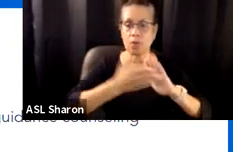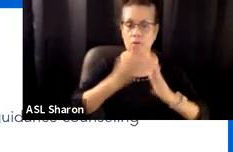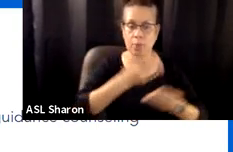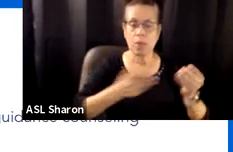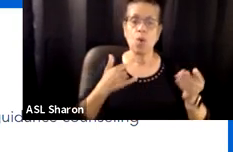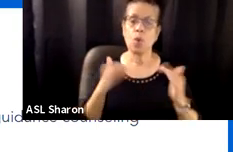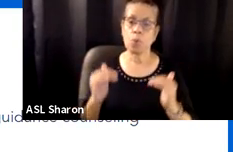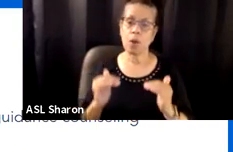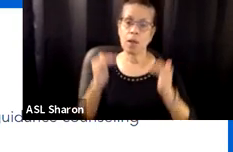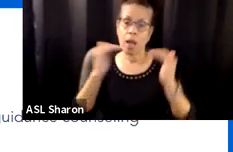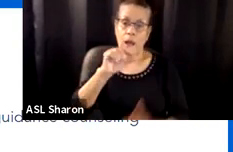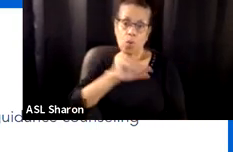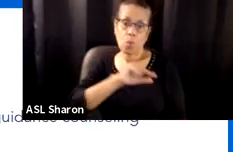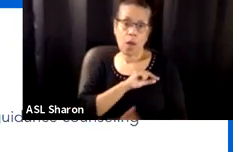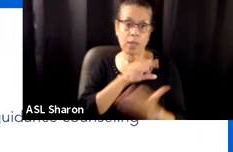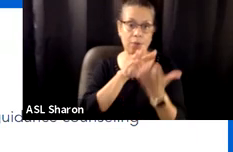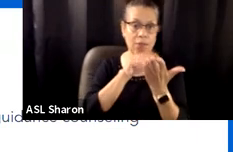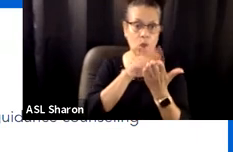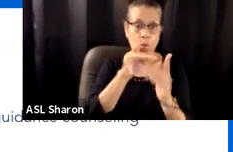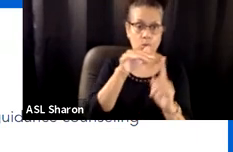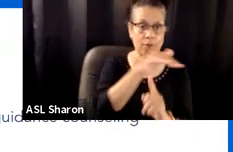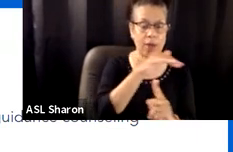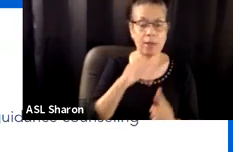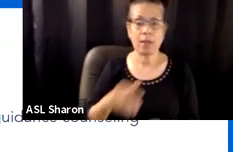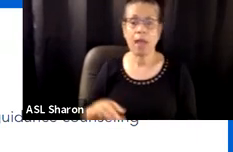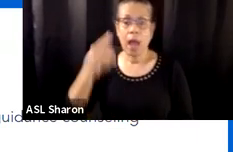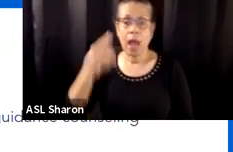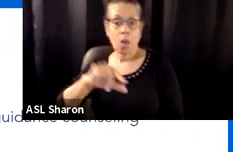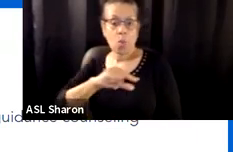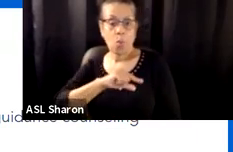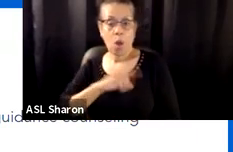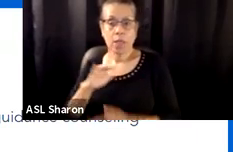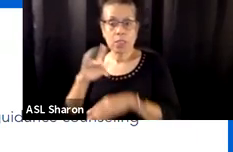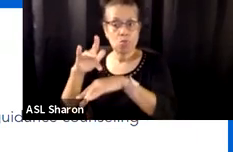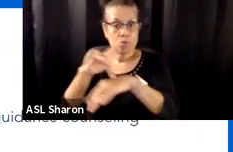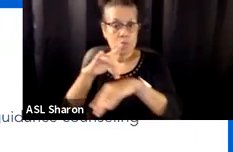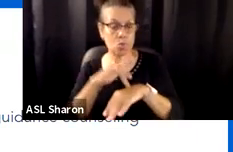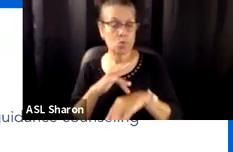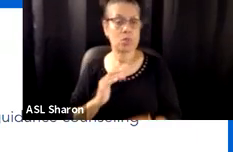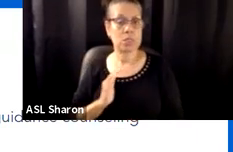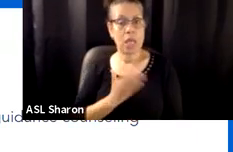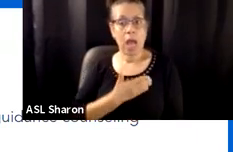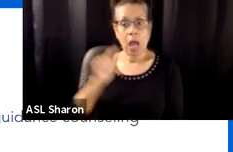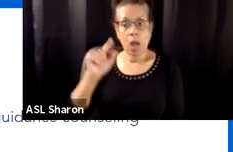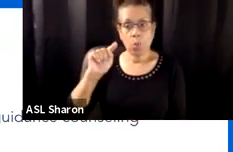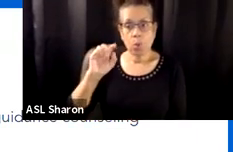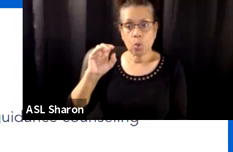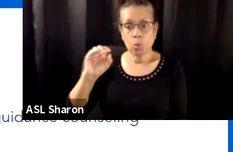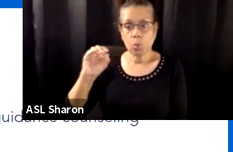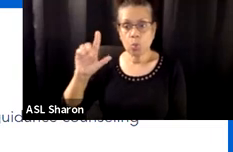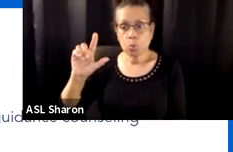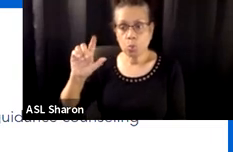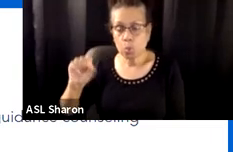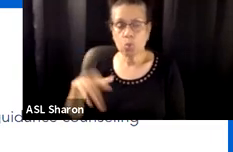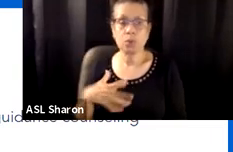resources high quality learning environments and the the tools and um sort of equipment that are needed to